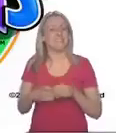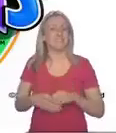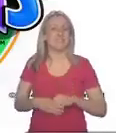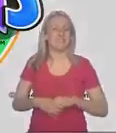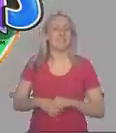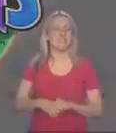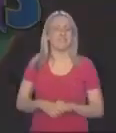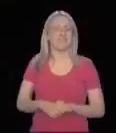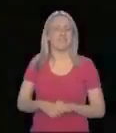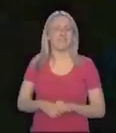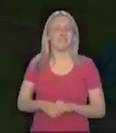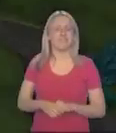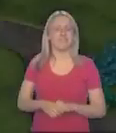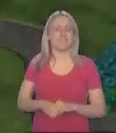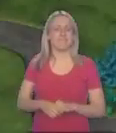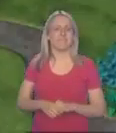Boblins.